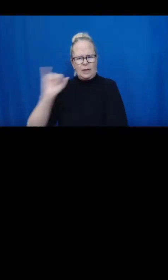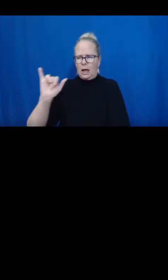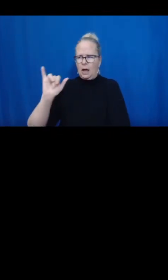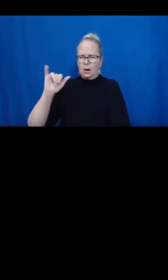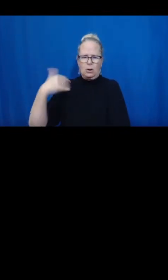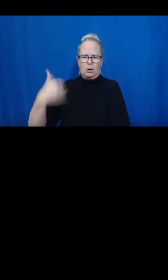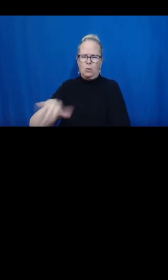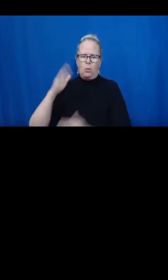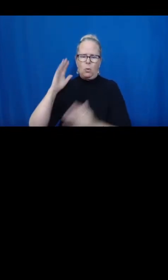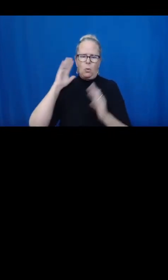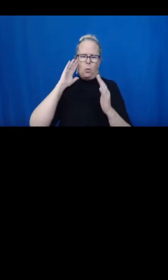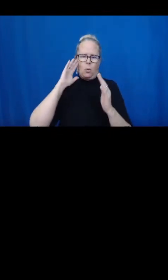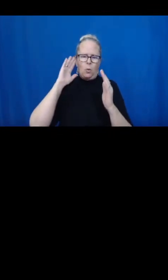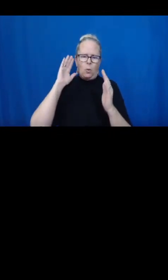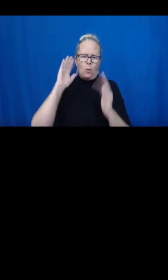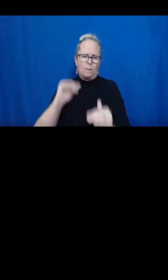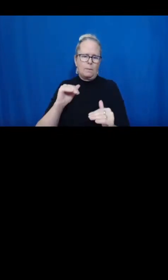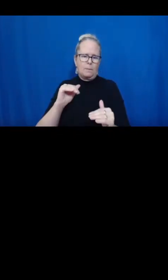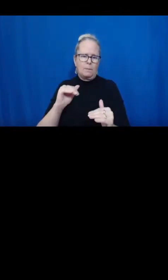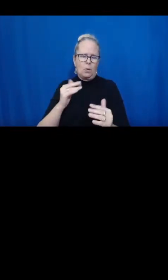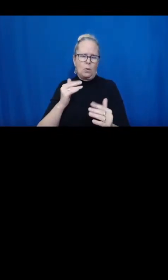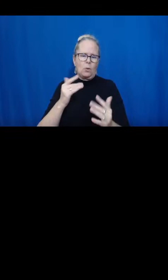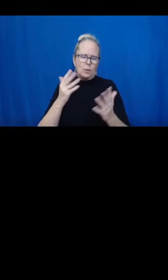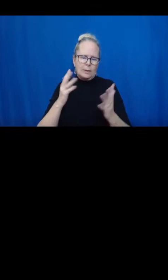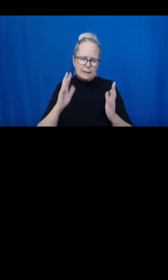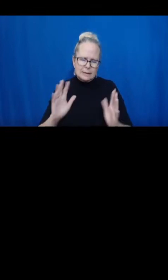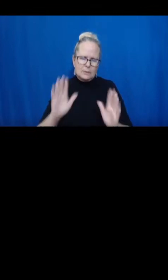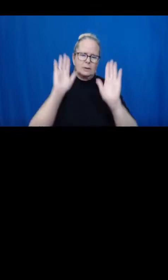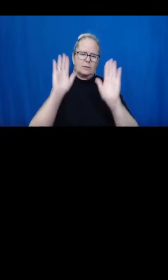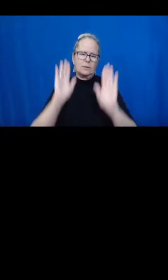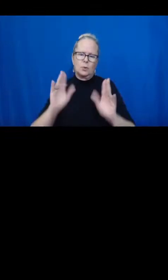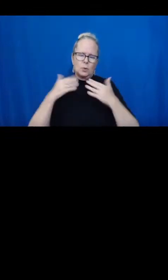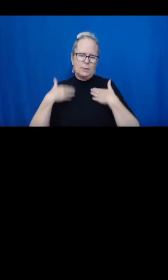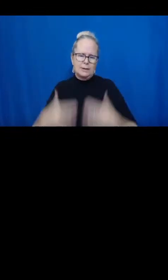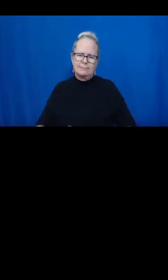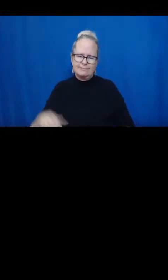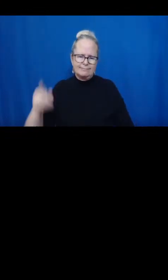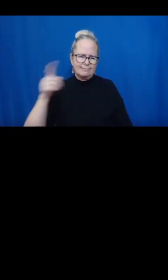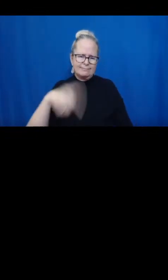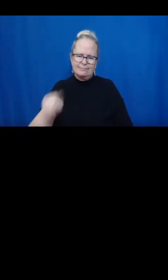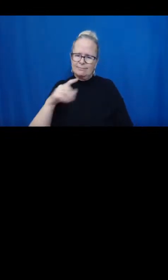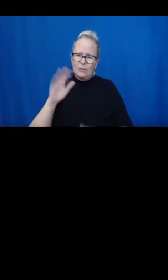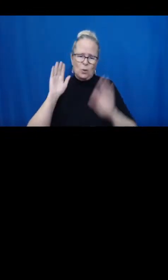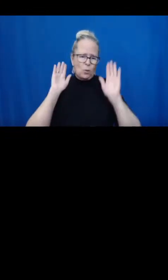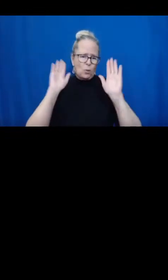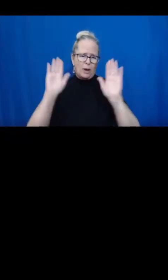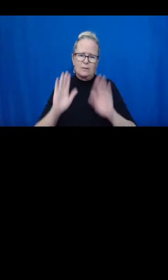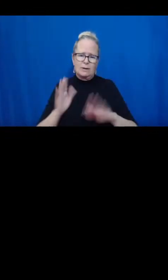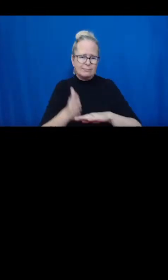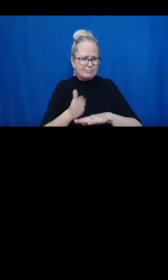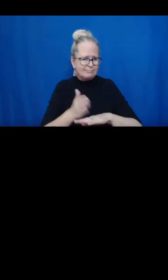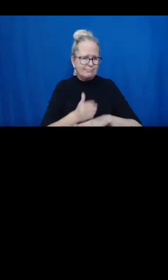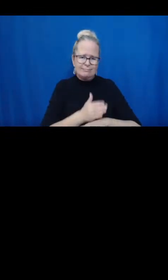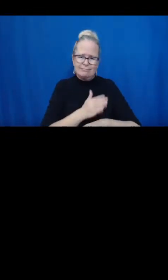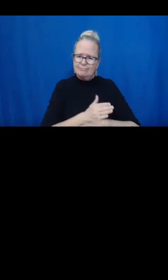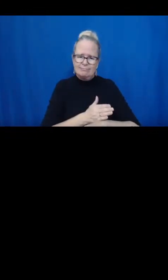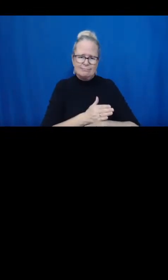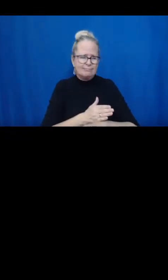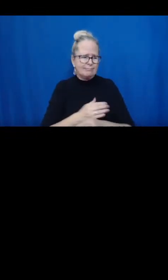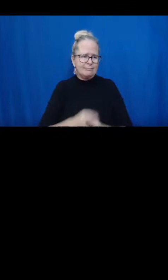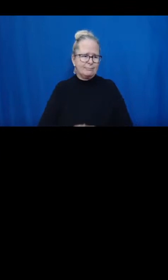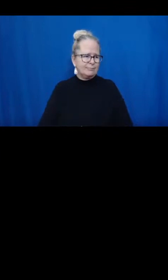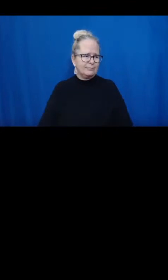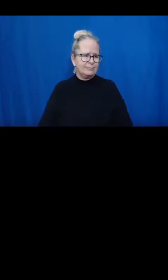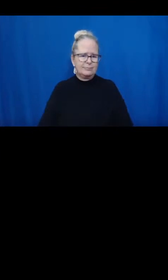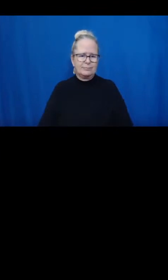Lindsay and Tissa, thank you so very much for taking time to share your experience today. As I said at